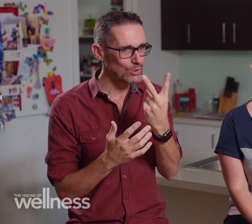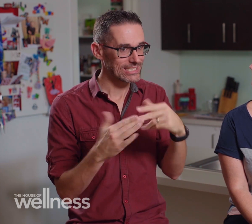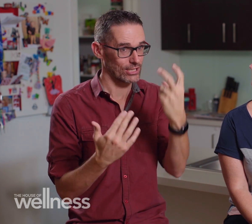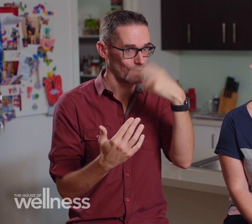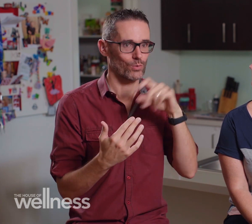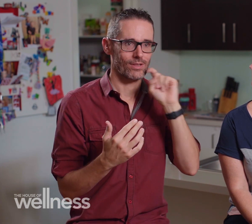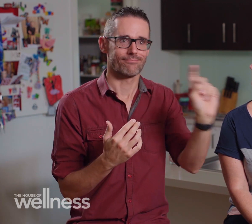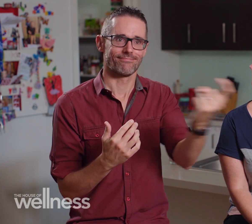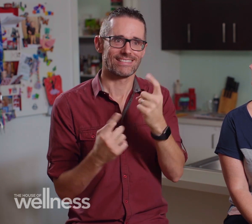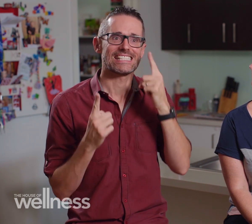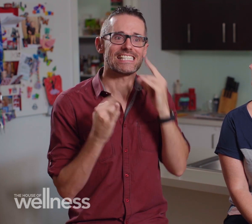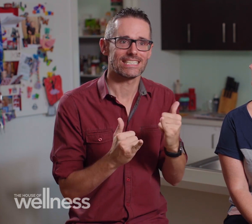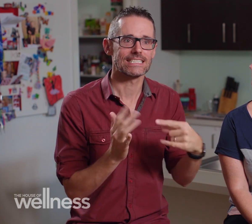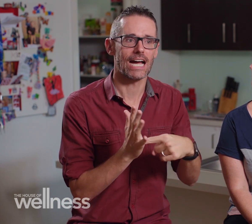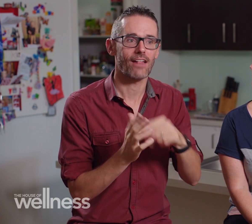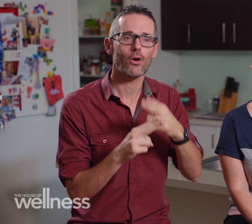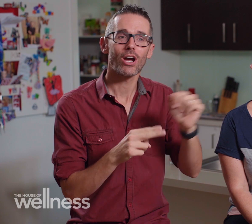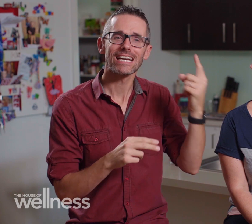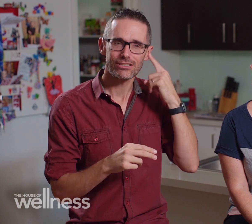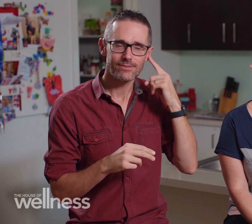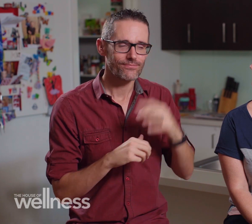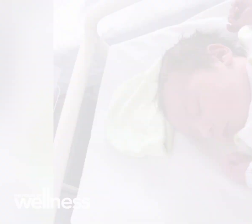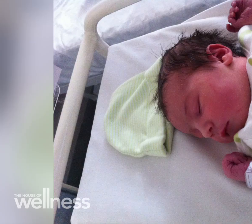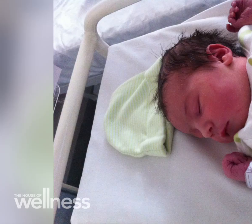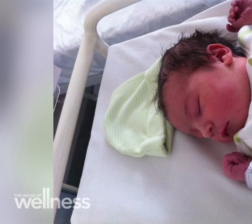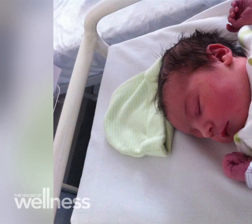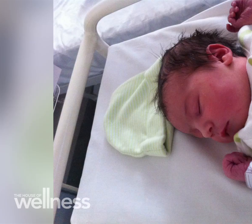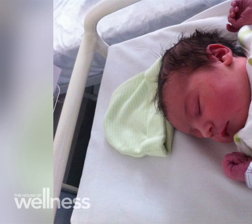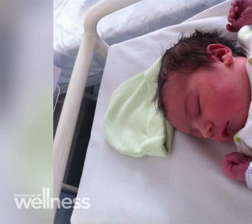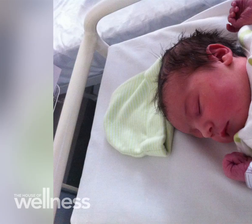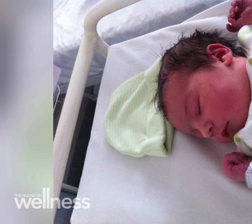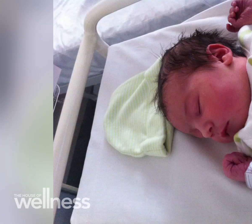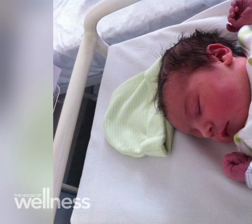or 2 days old, the nurse would come to test her hearing.